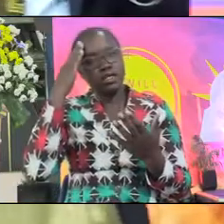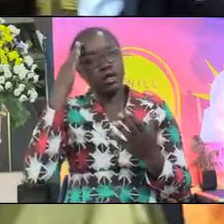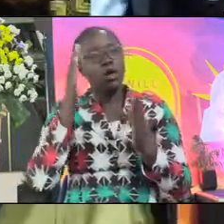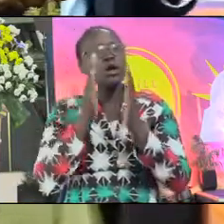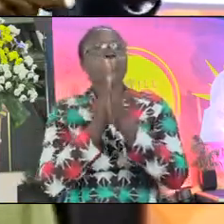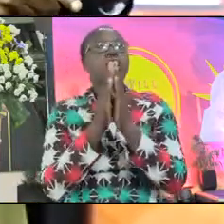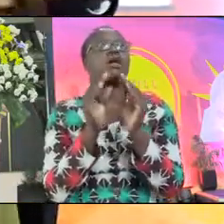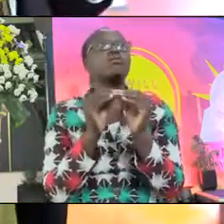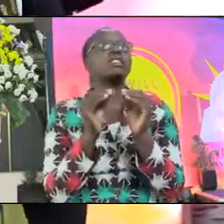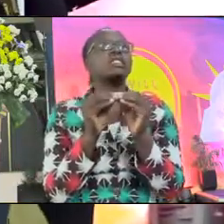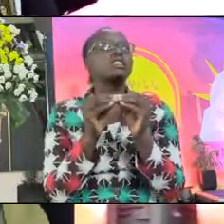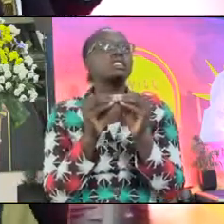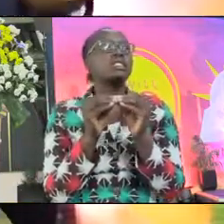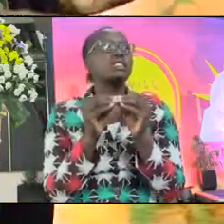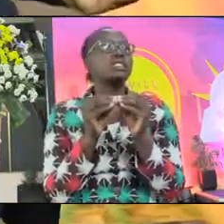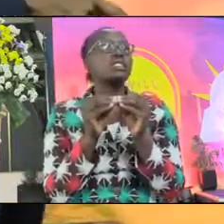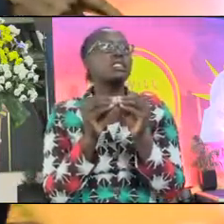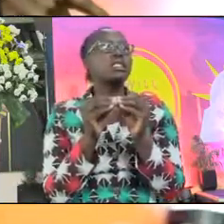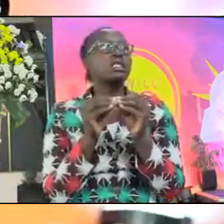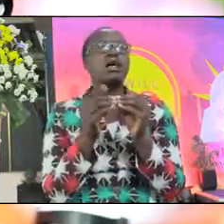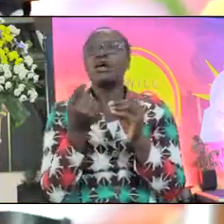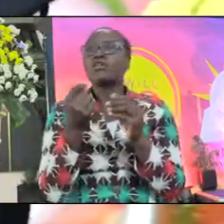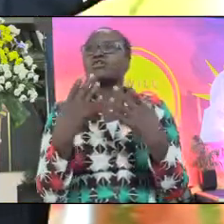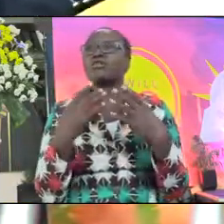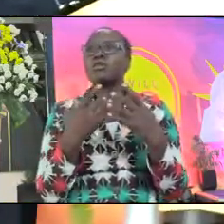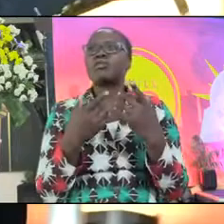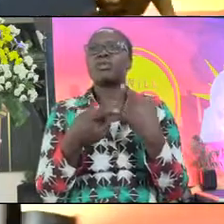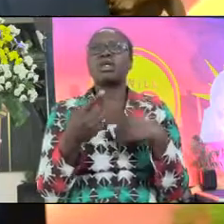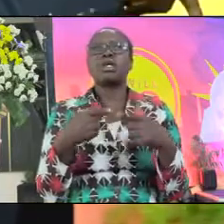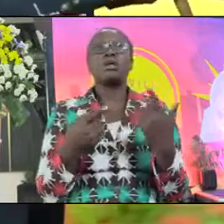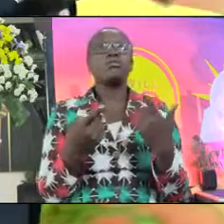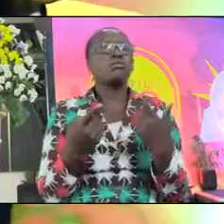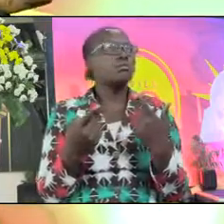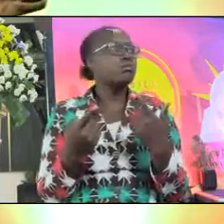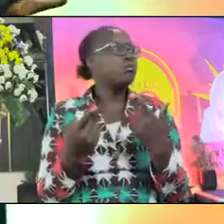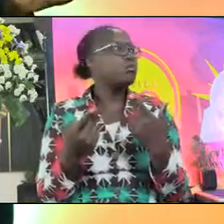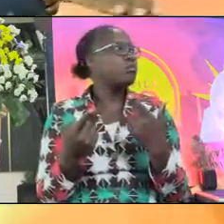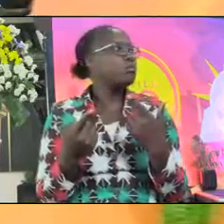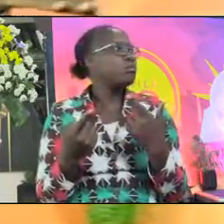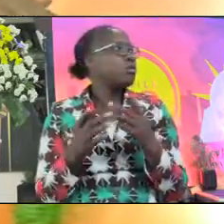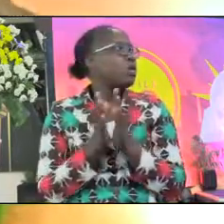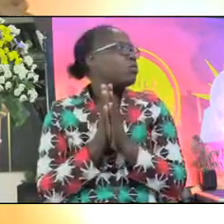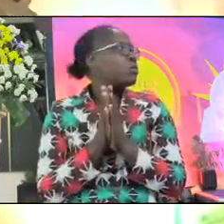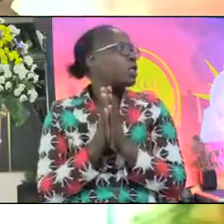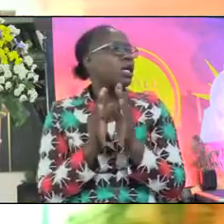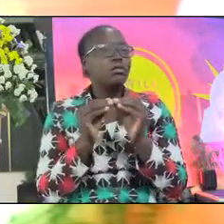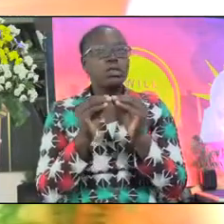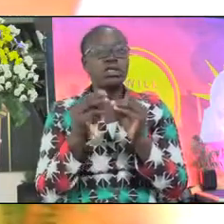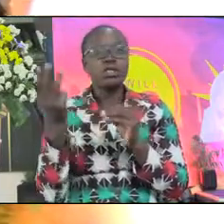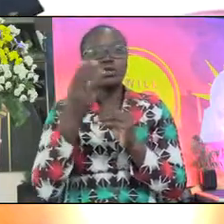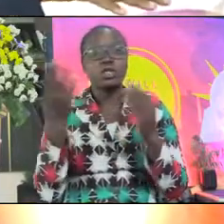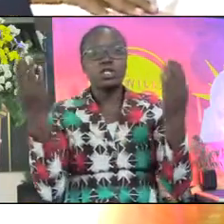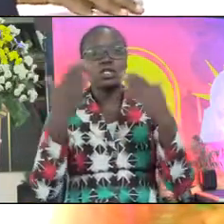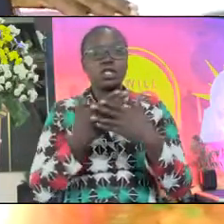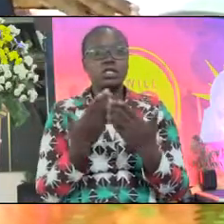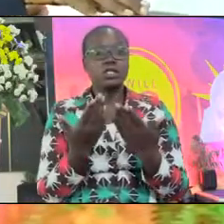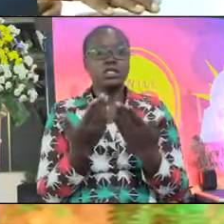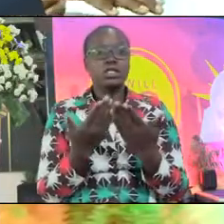prayer meeting, very few people come. Same thing happens here. Prayer meeting, Wednesday night. Is it